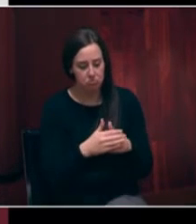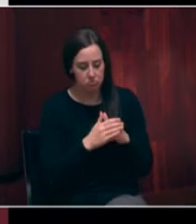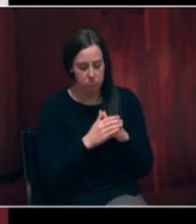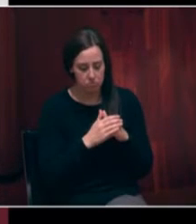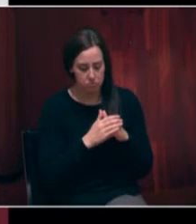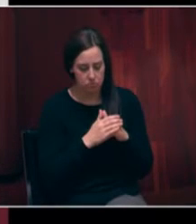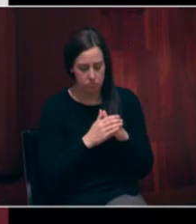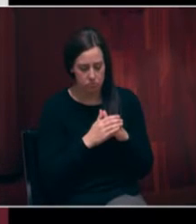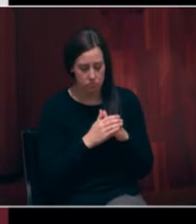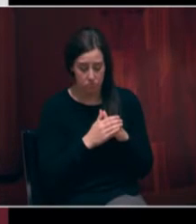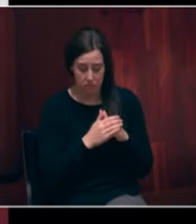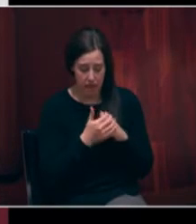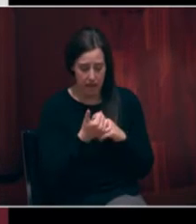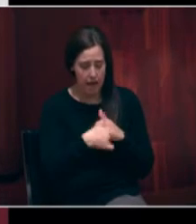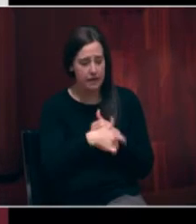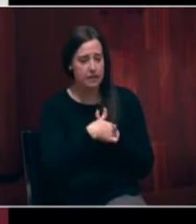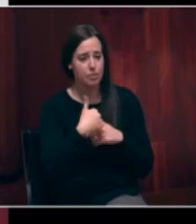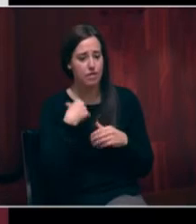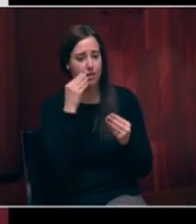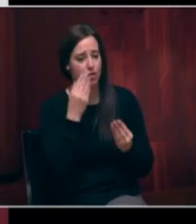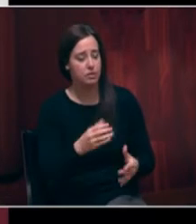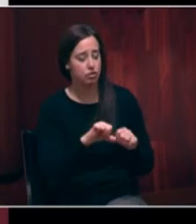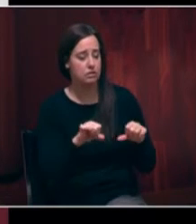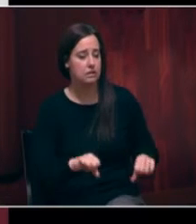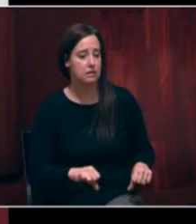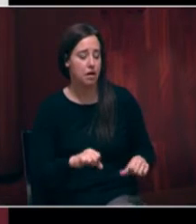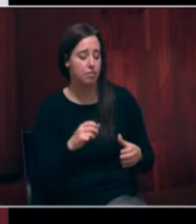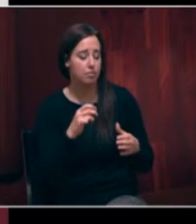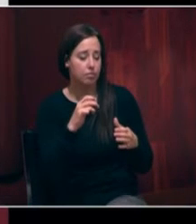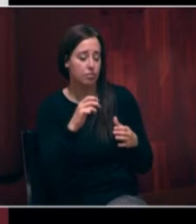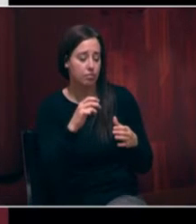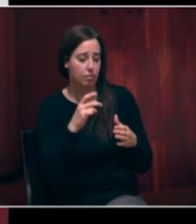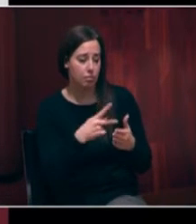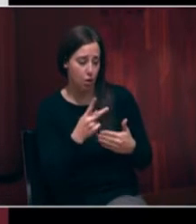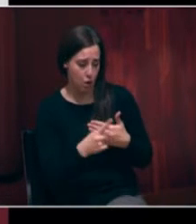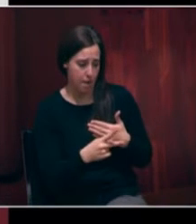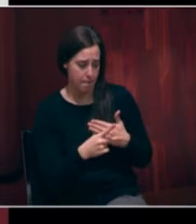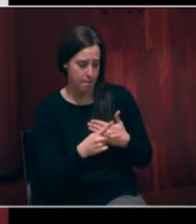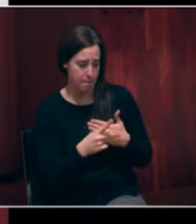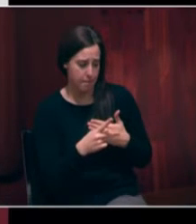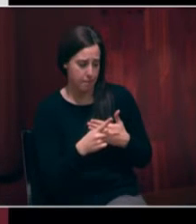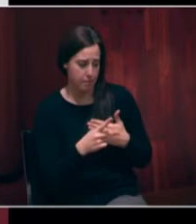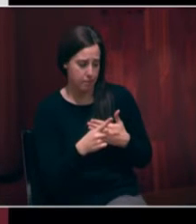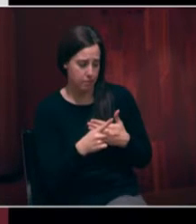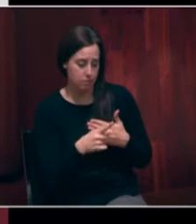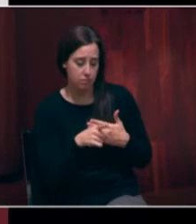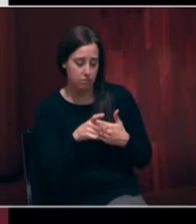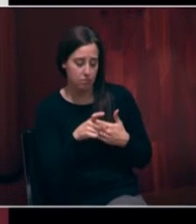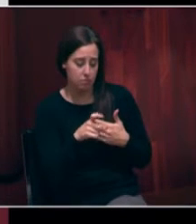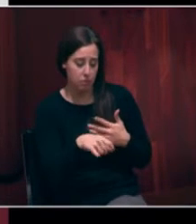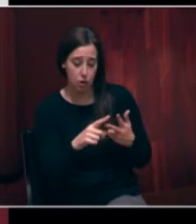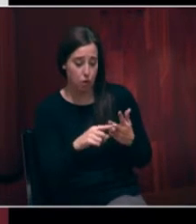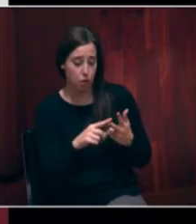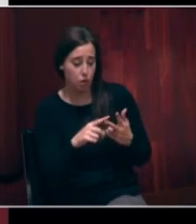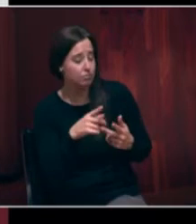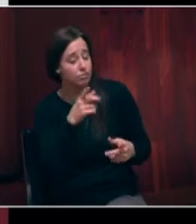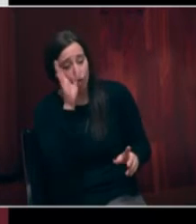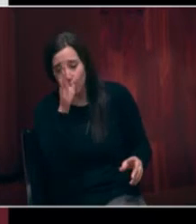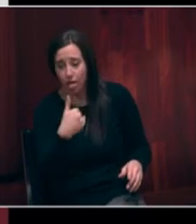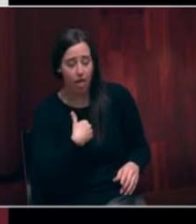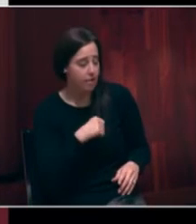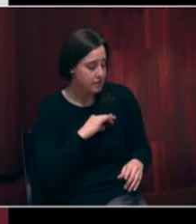anytime you have an information security program where you tell the workforce to protect information in a particular way, you are going to have folks who don't do it that way. They're just